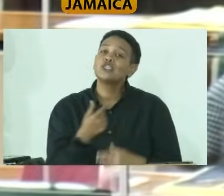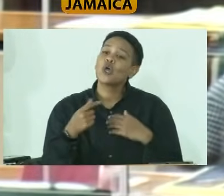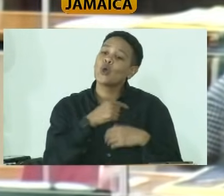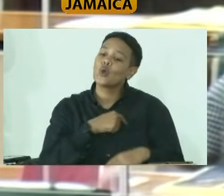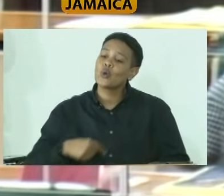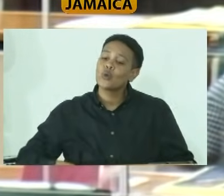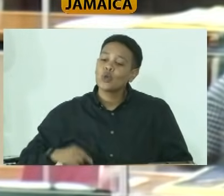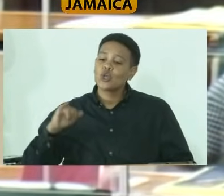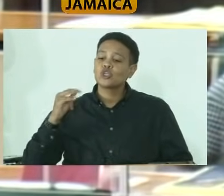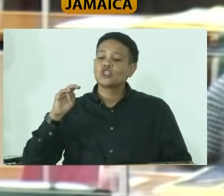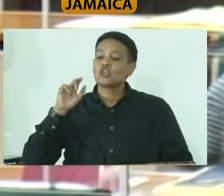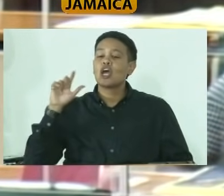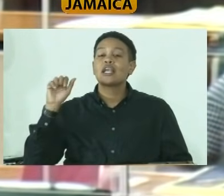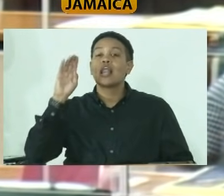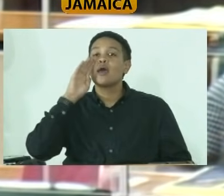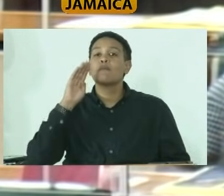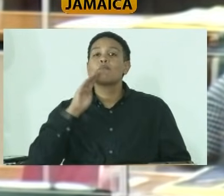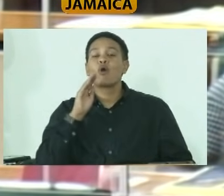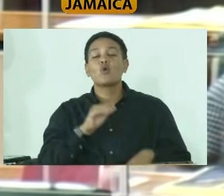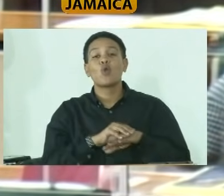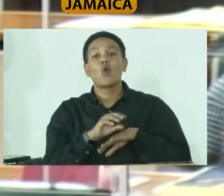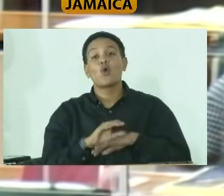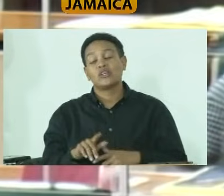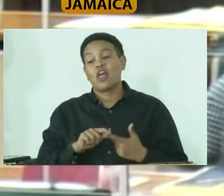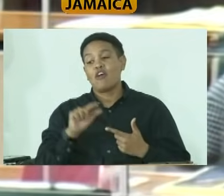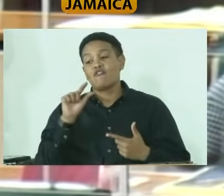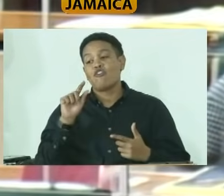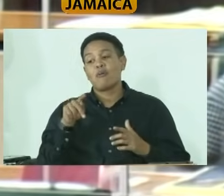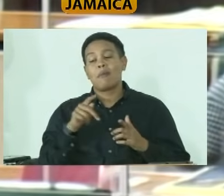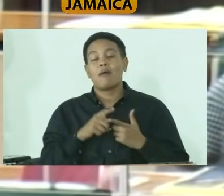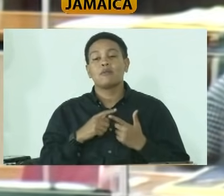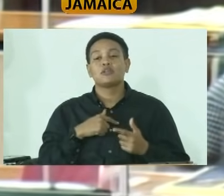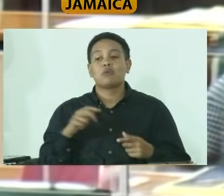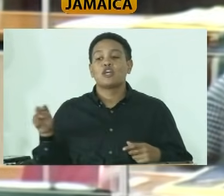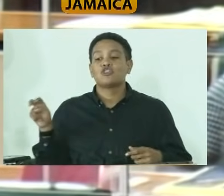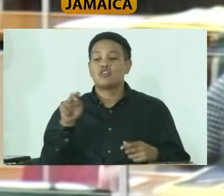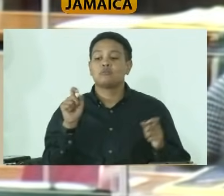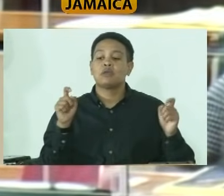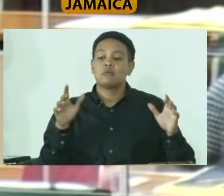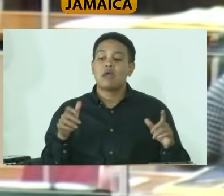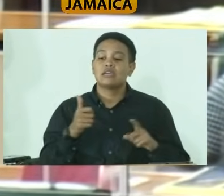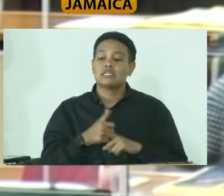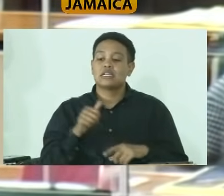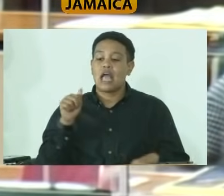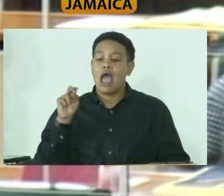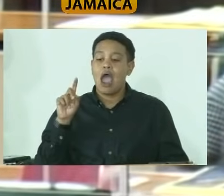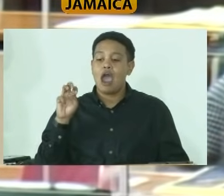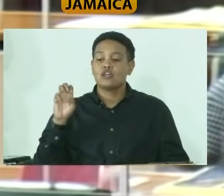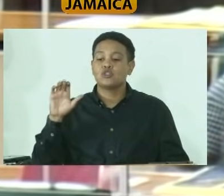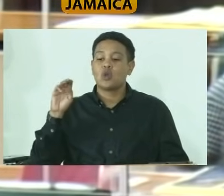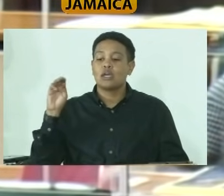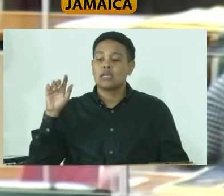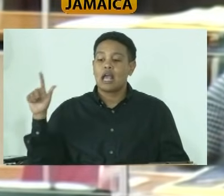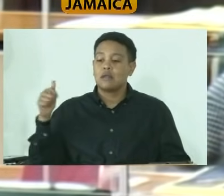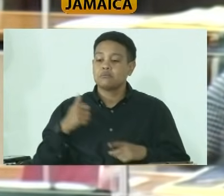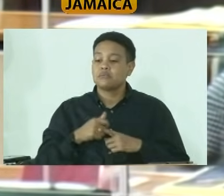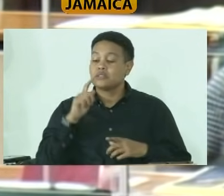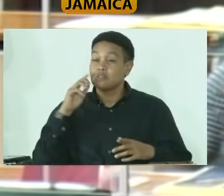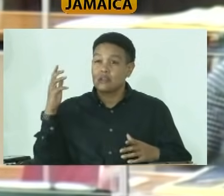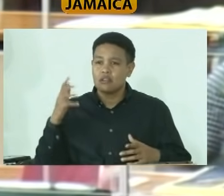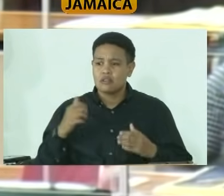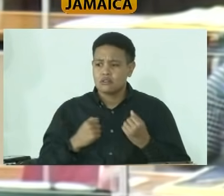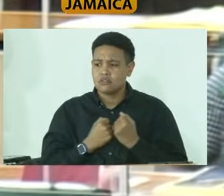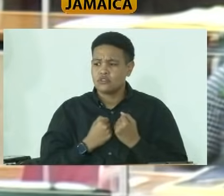Bella Brown, the Council of Gregory Park, along with my transportation manager, Andrew Campbell, who have been